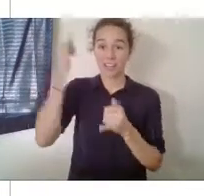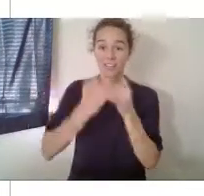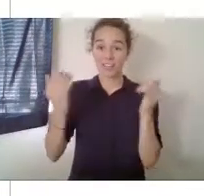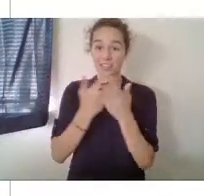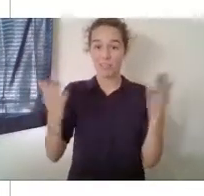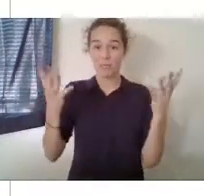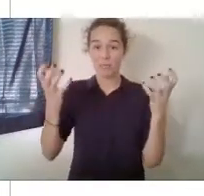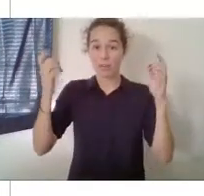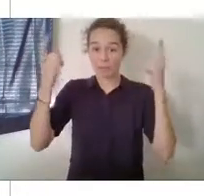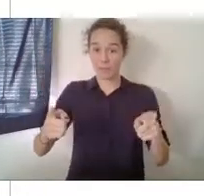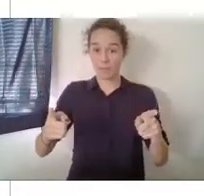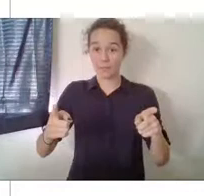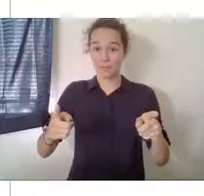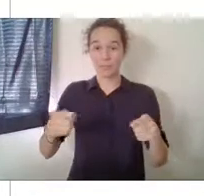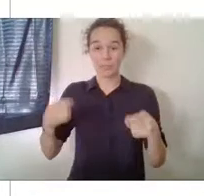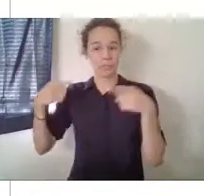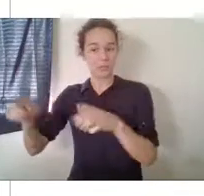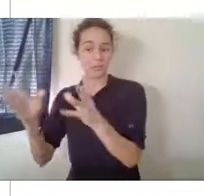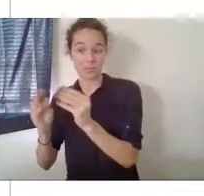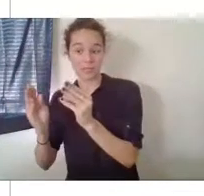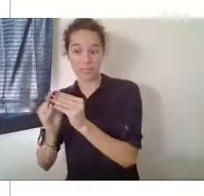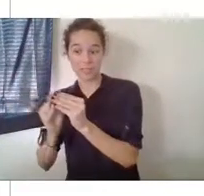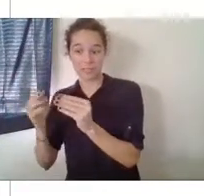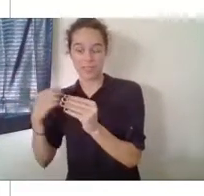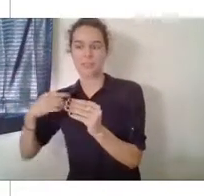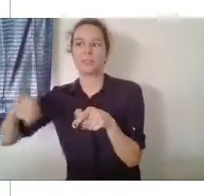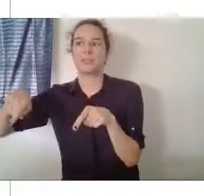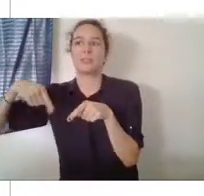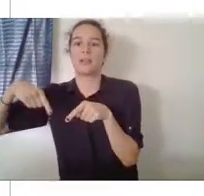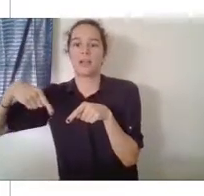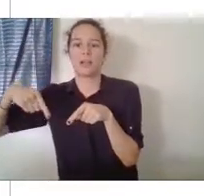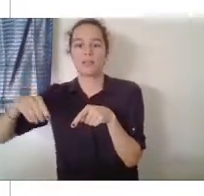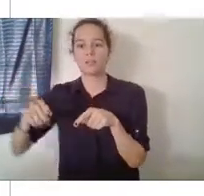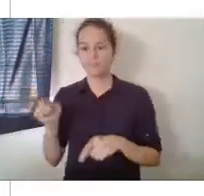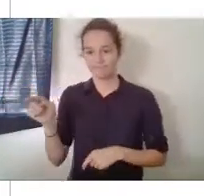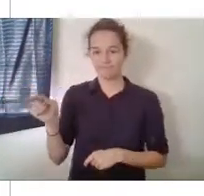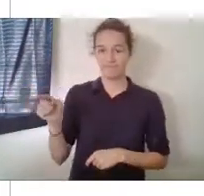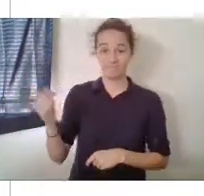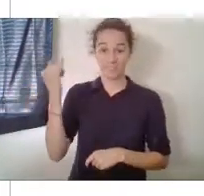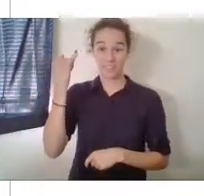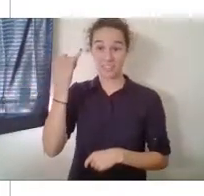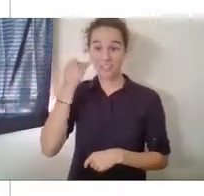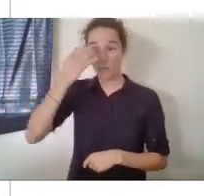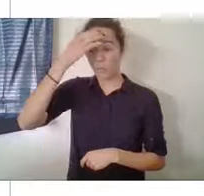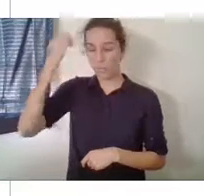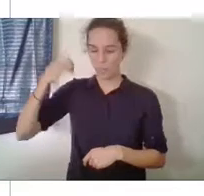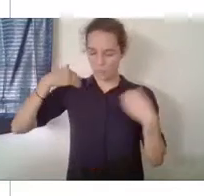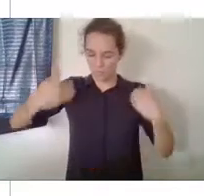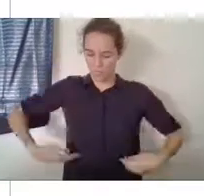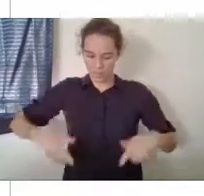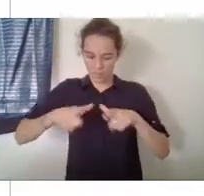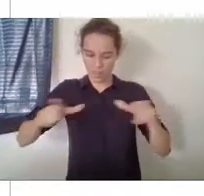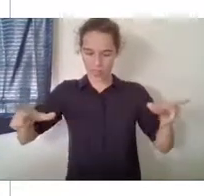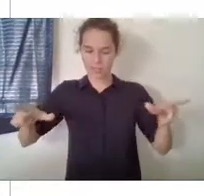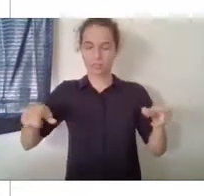take over from the message. If we lose sight of what our body is doing, all people can pay attention to is the body itself,